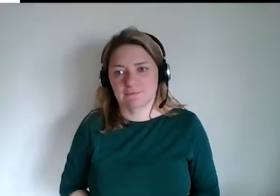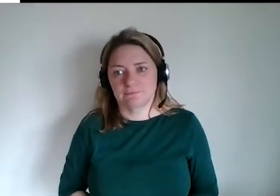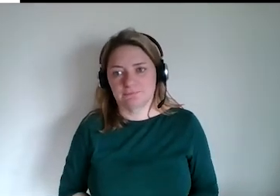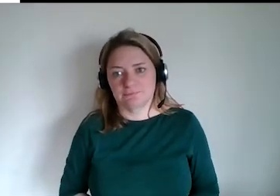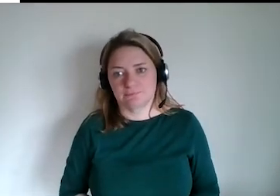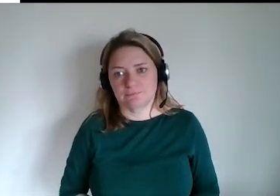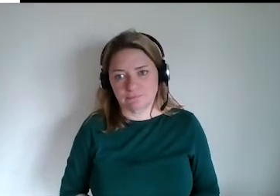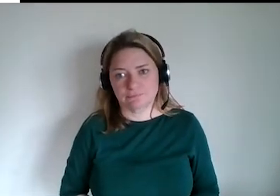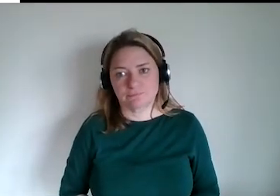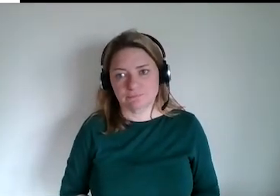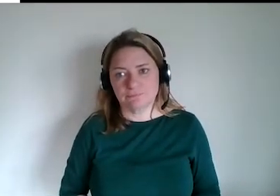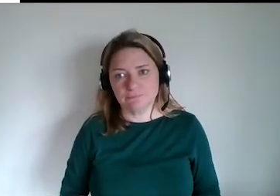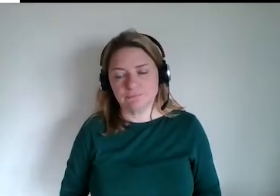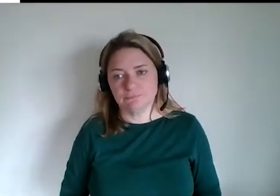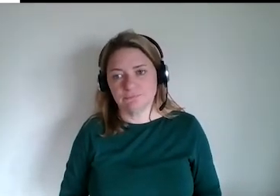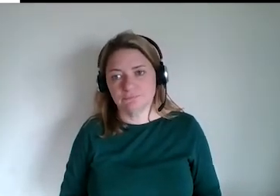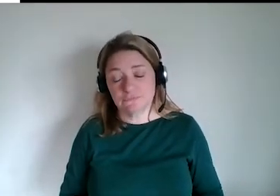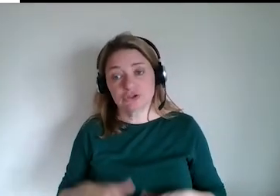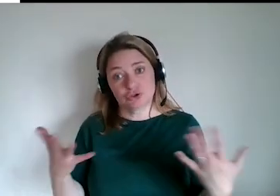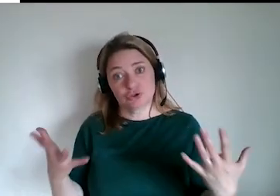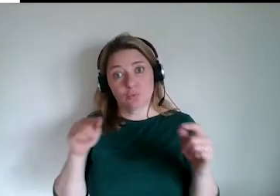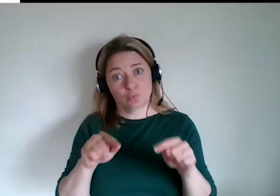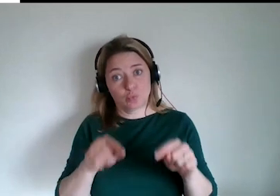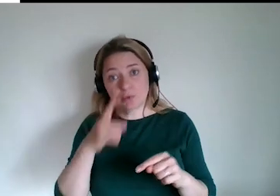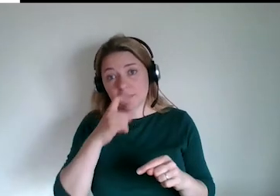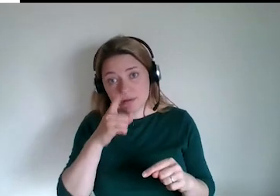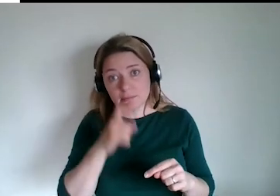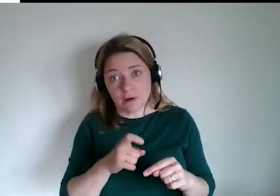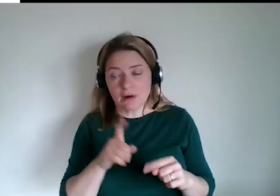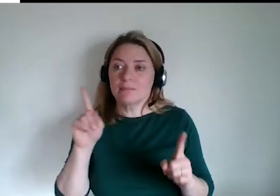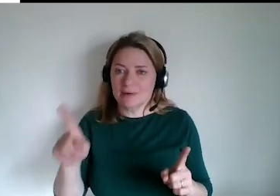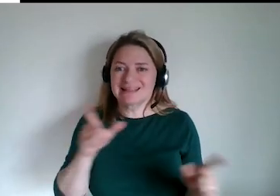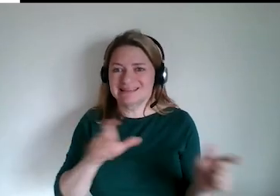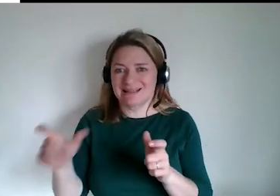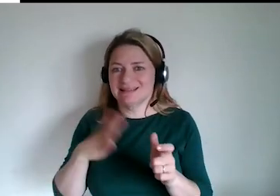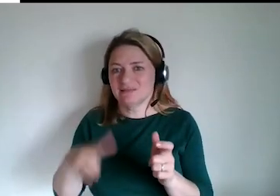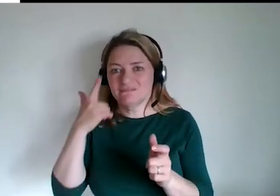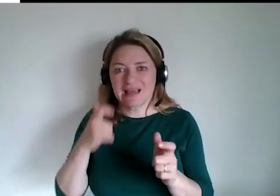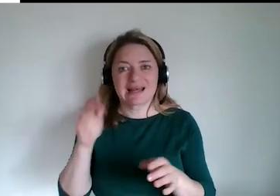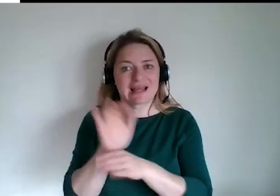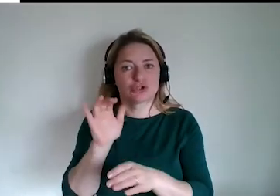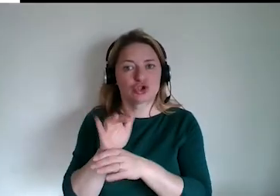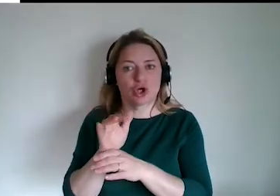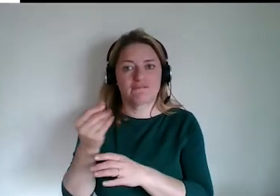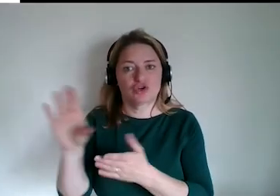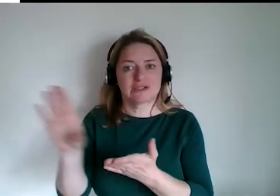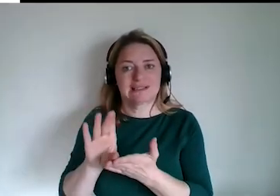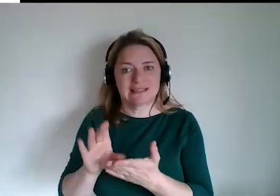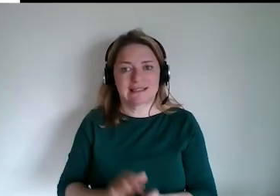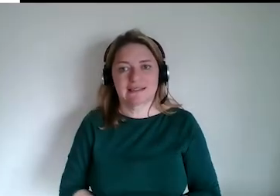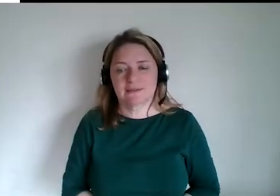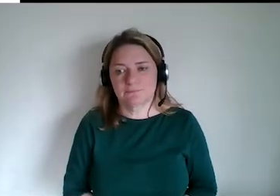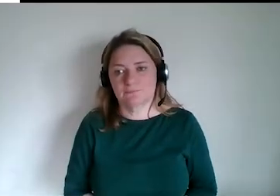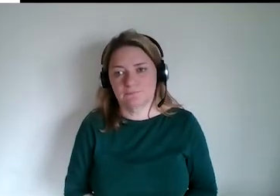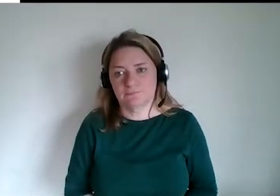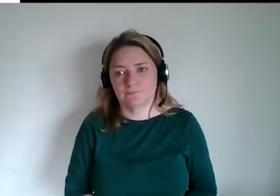is open. We're pushing, but still you've got to find external funding. Yeah, I would say as well, because I've